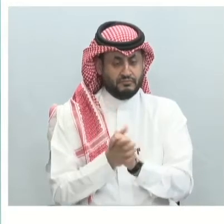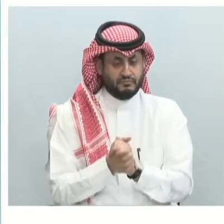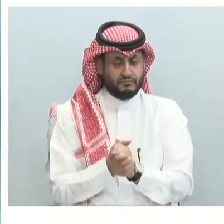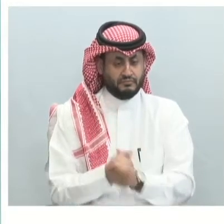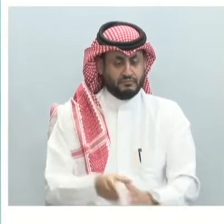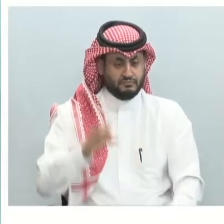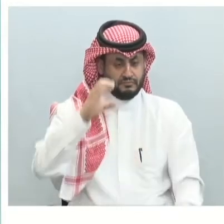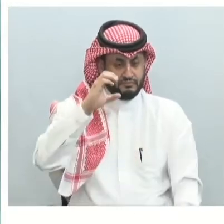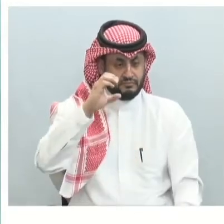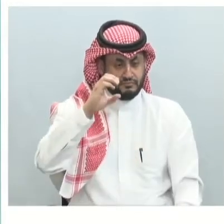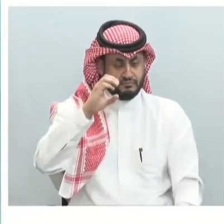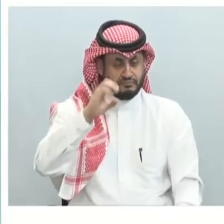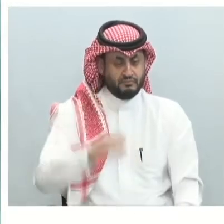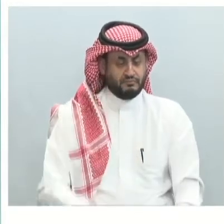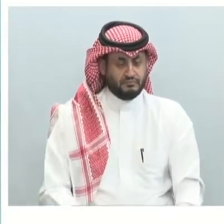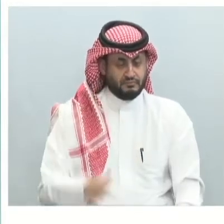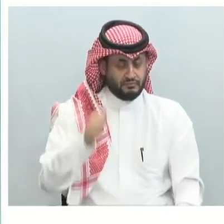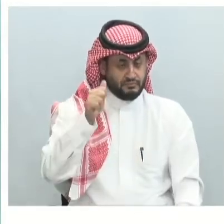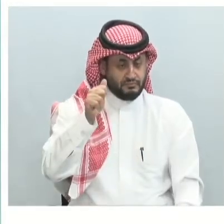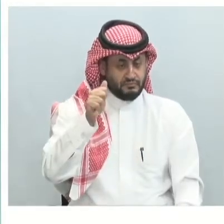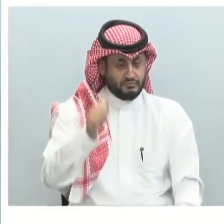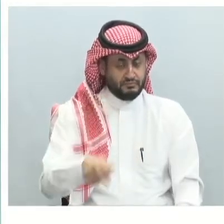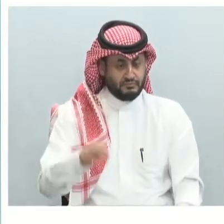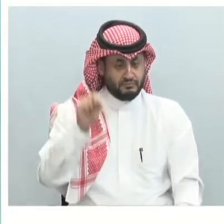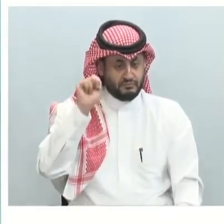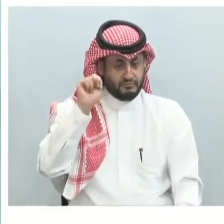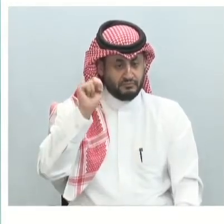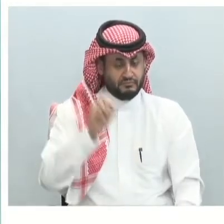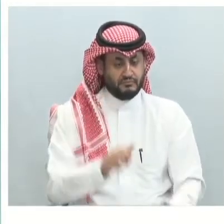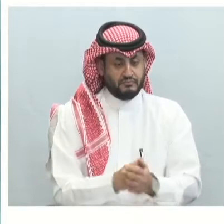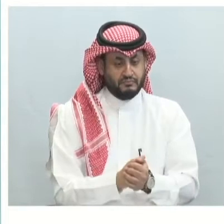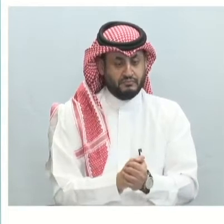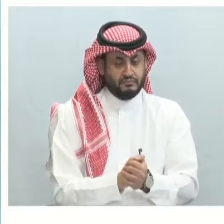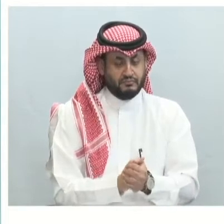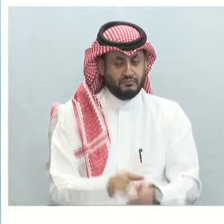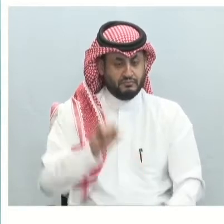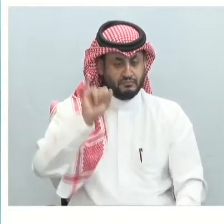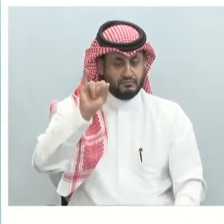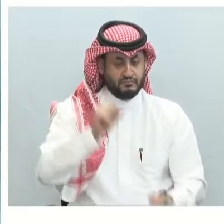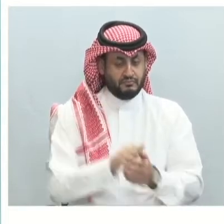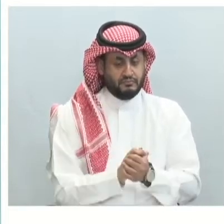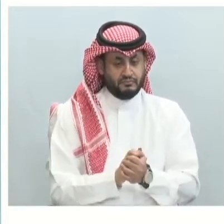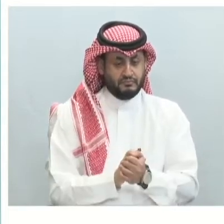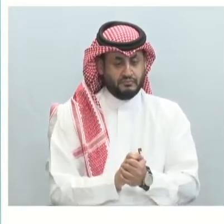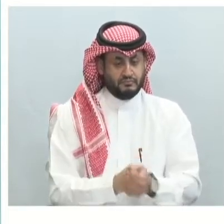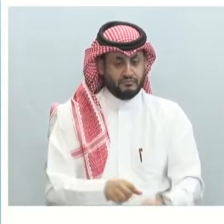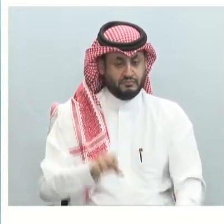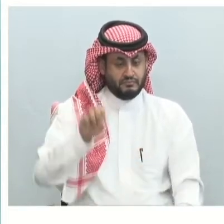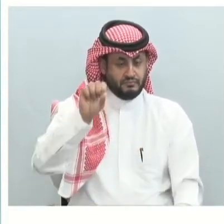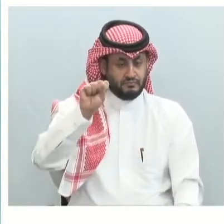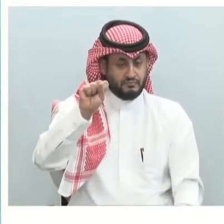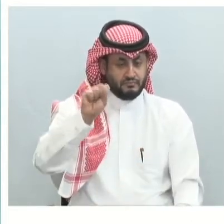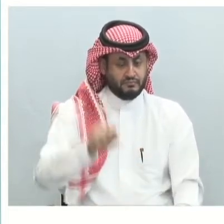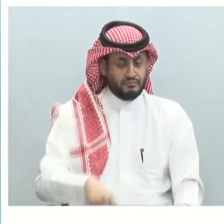we have can, C, A, N, I. Then we